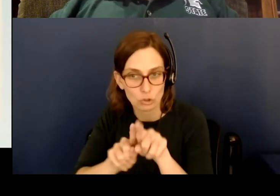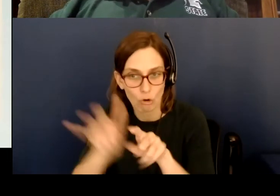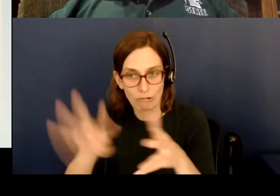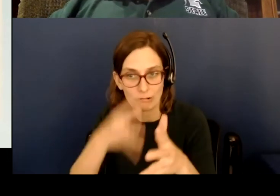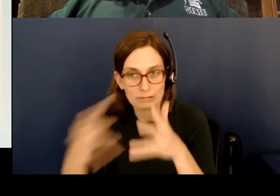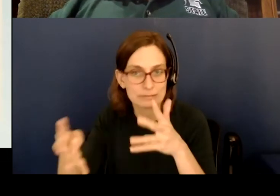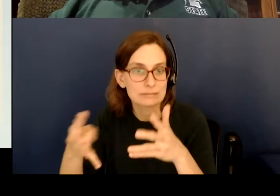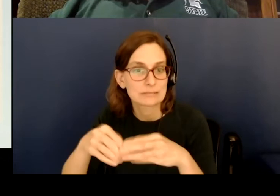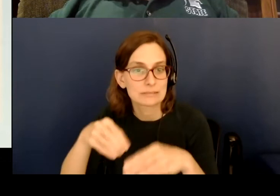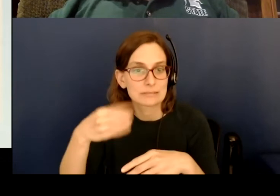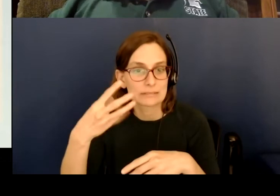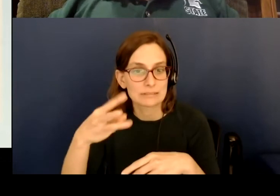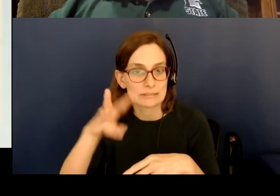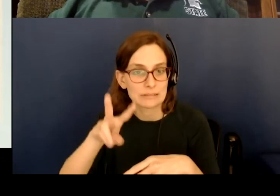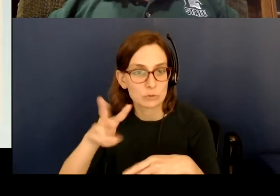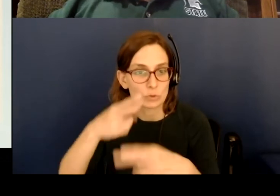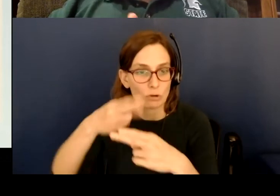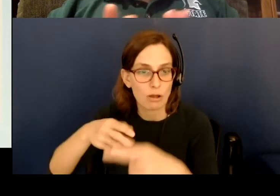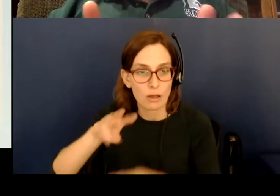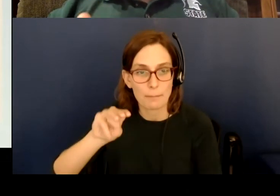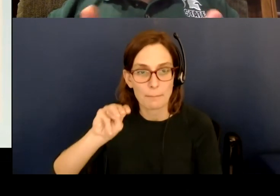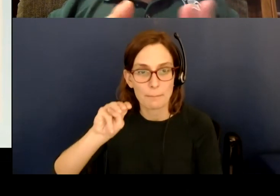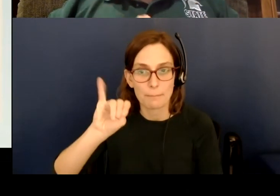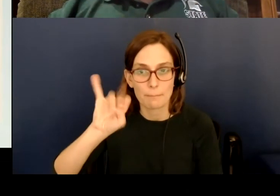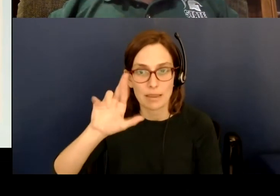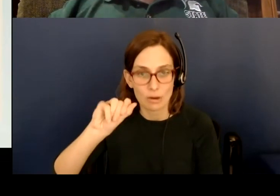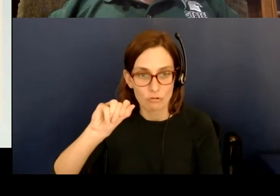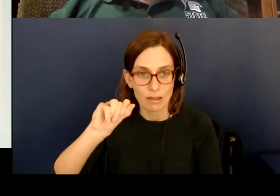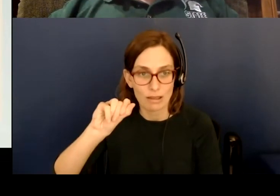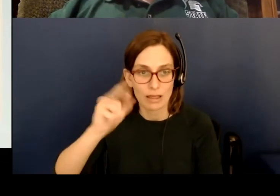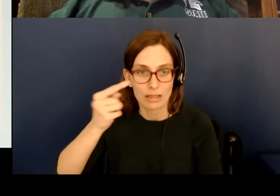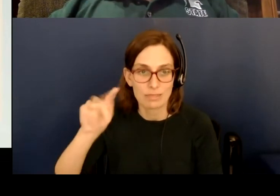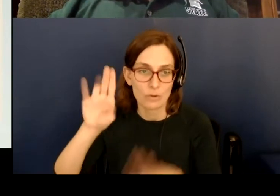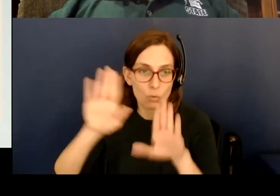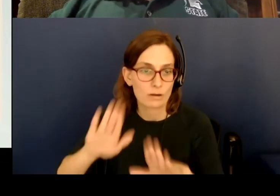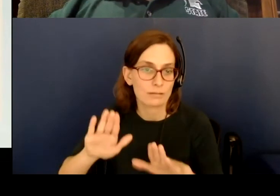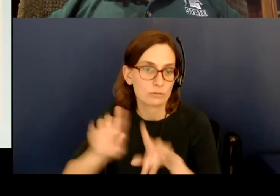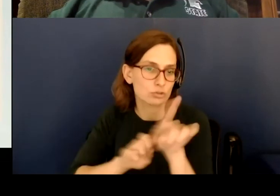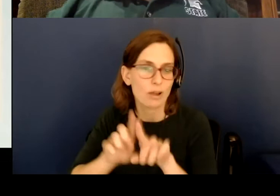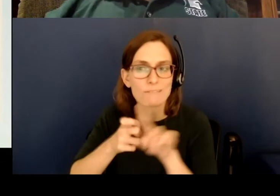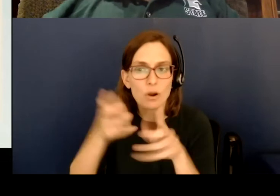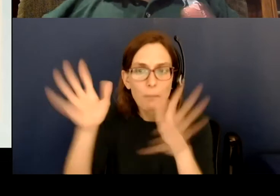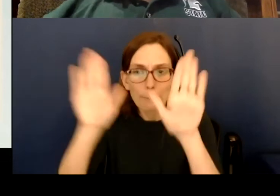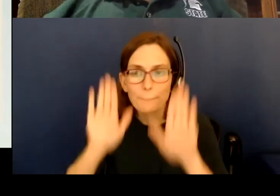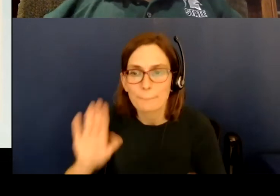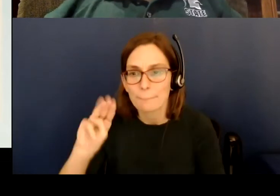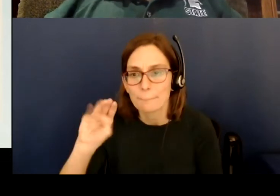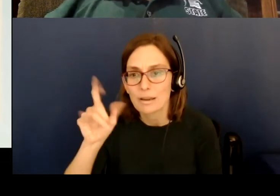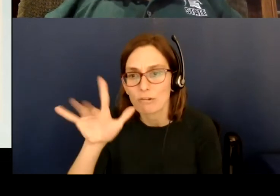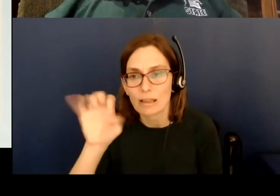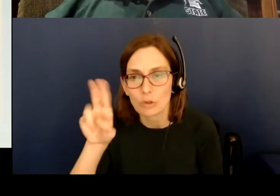It was named Mira the Wonderful Star, same as miraculous, okay? Because no other star was known to behave like